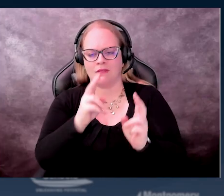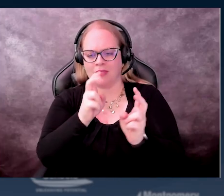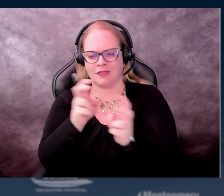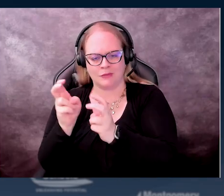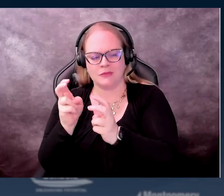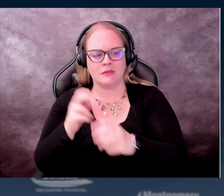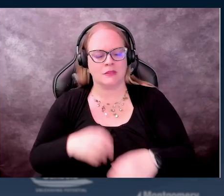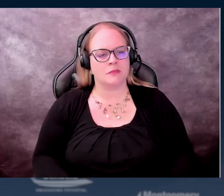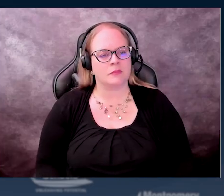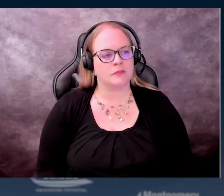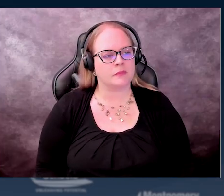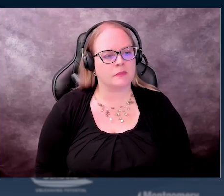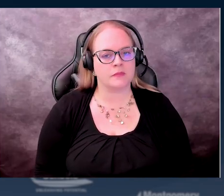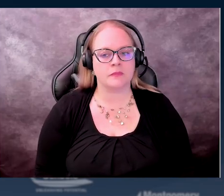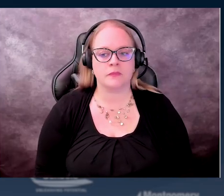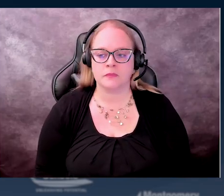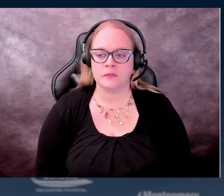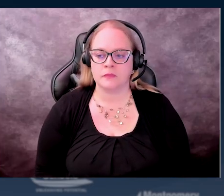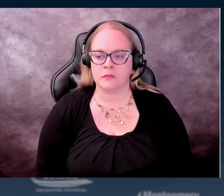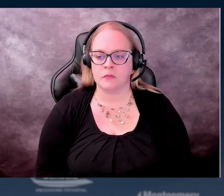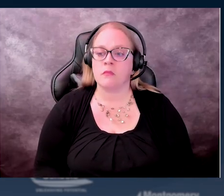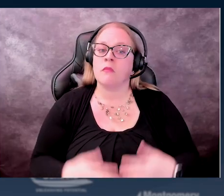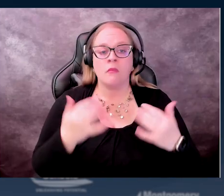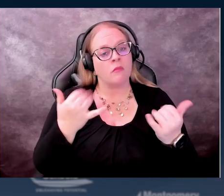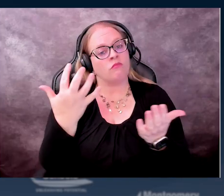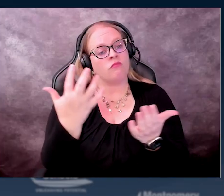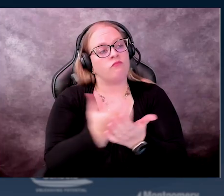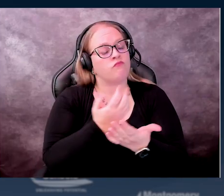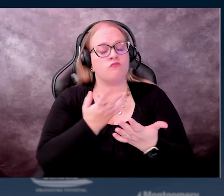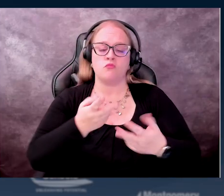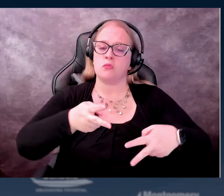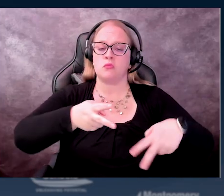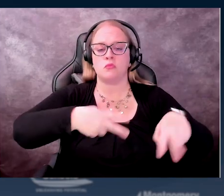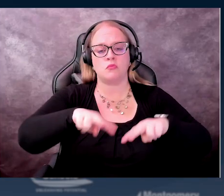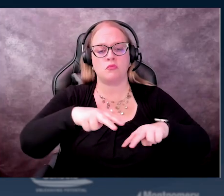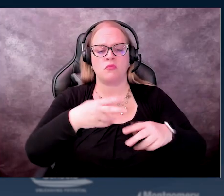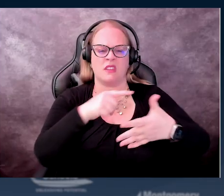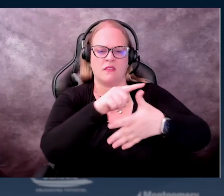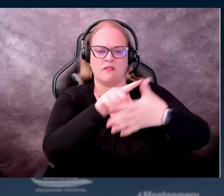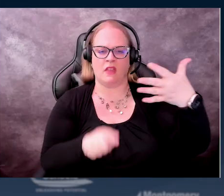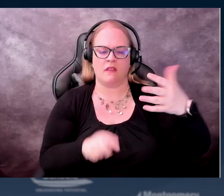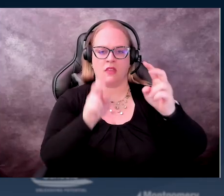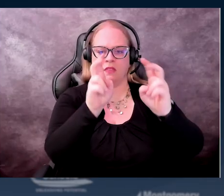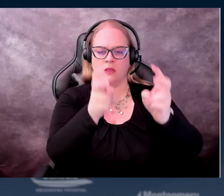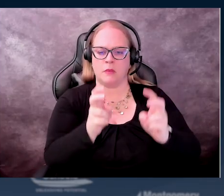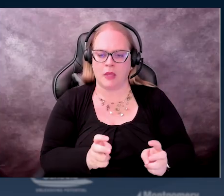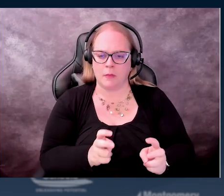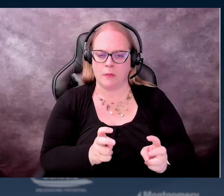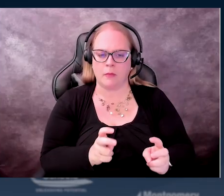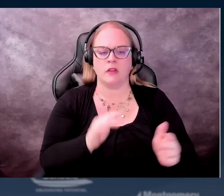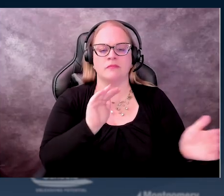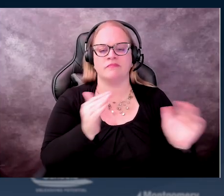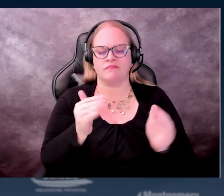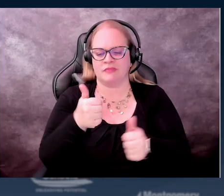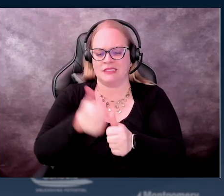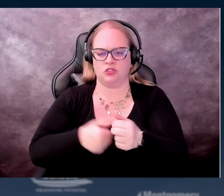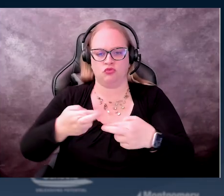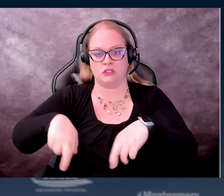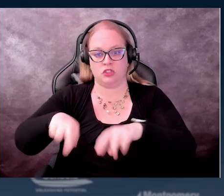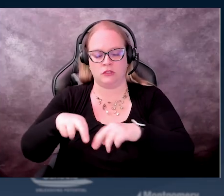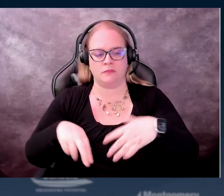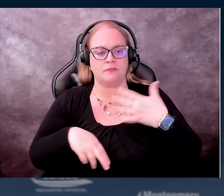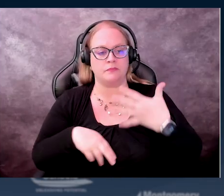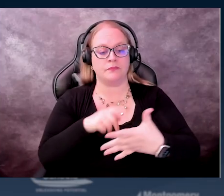So let's take a look at each of these themes in each of the regions. In Region 1, there's Bethesda Chevy Chase,